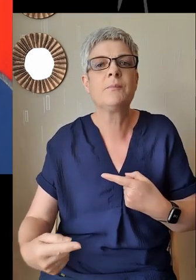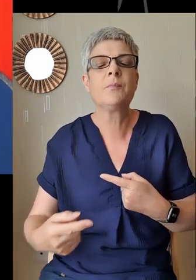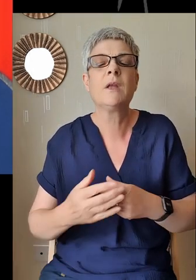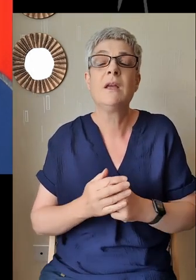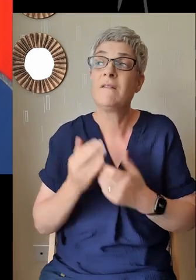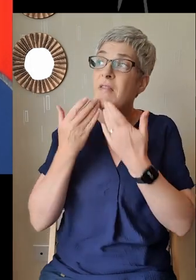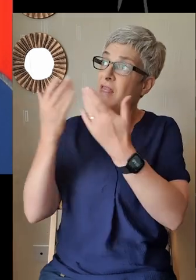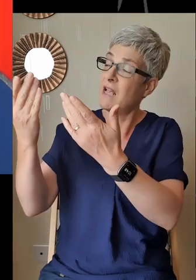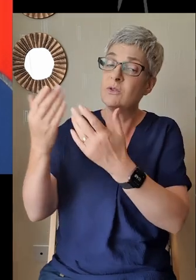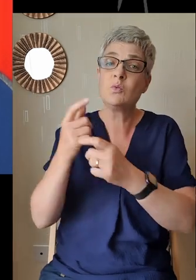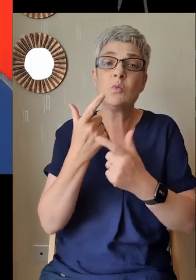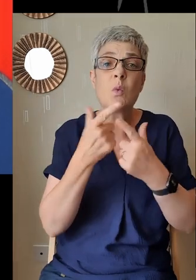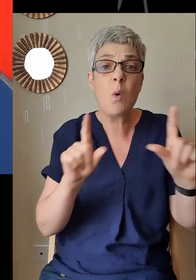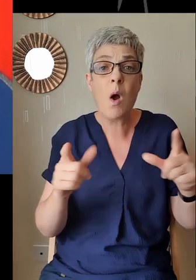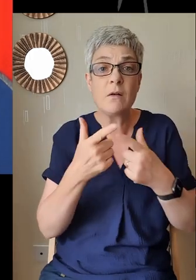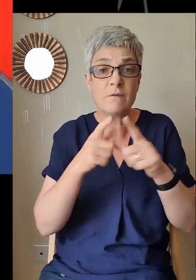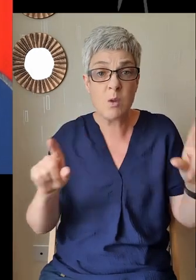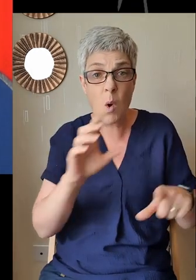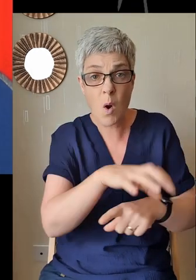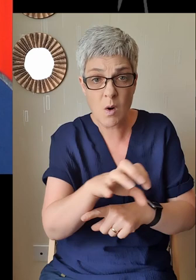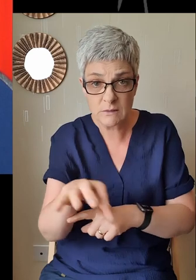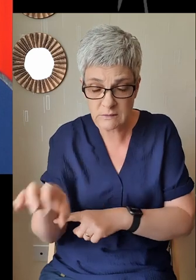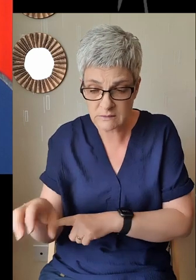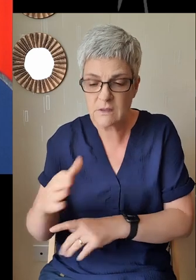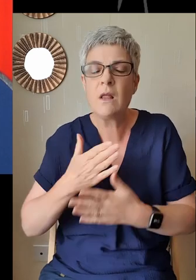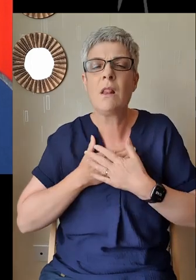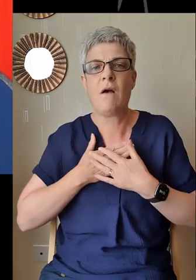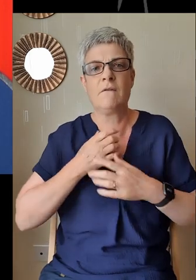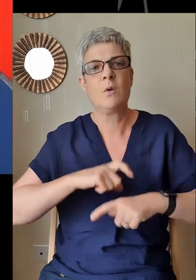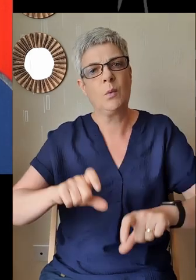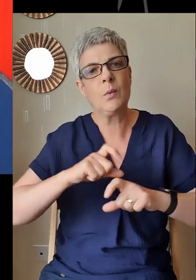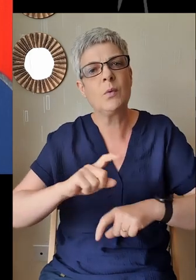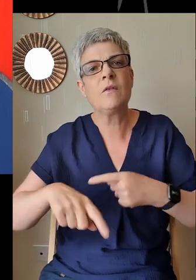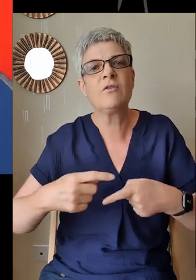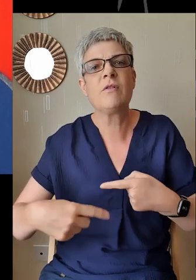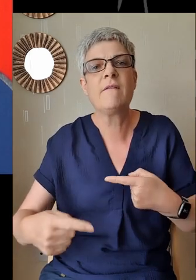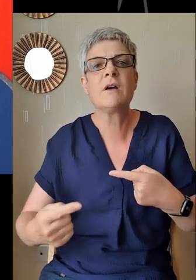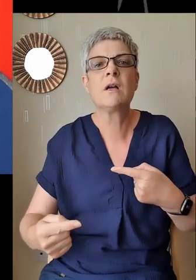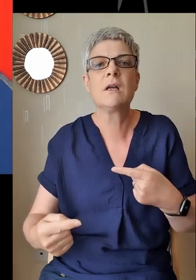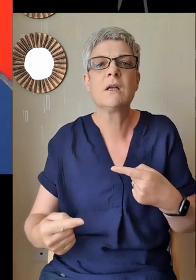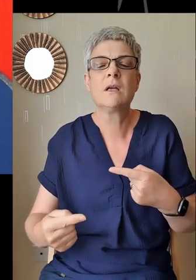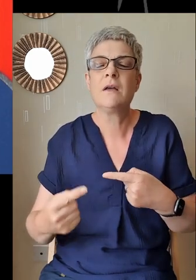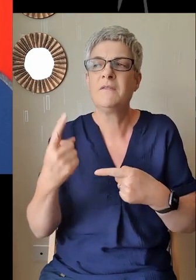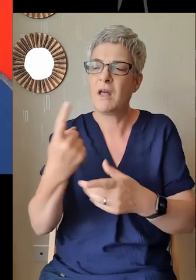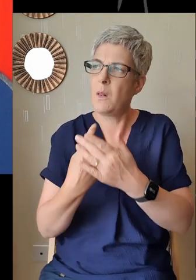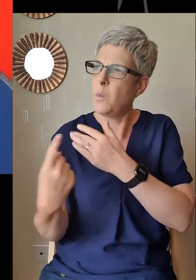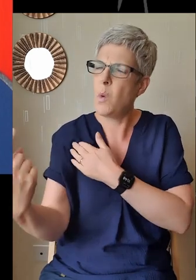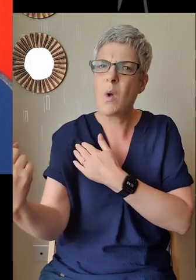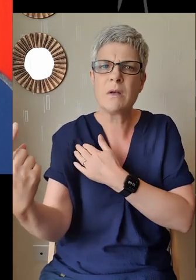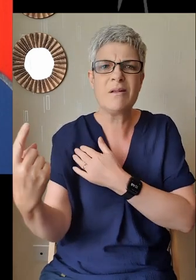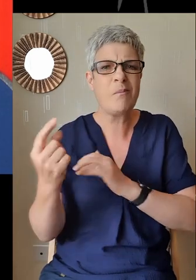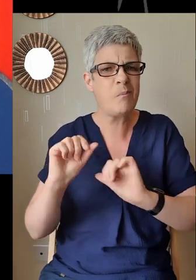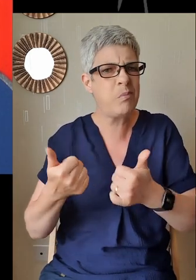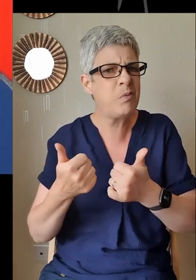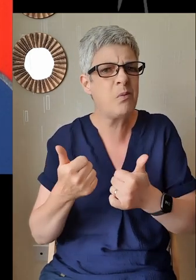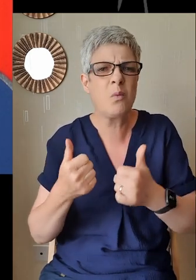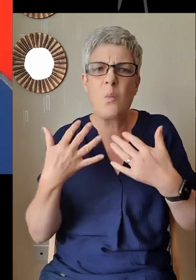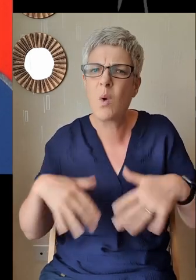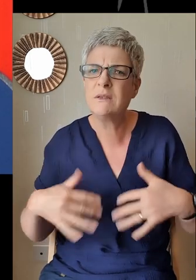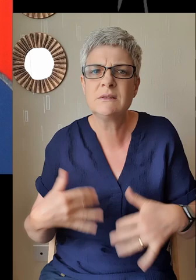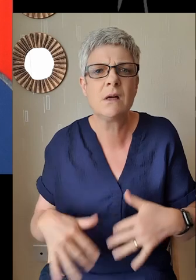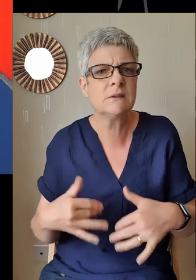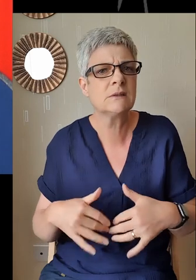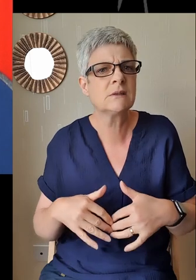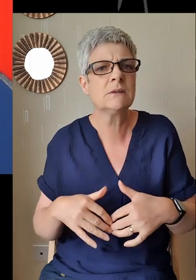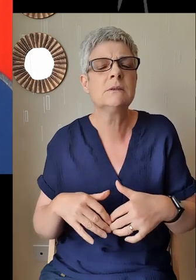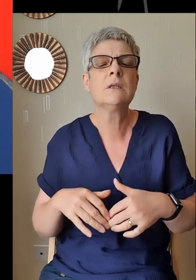Lord of lords. His love endures forever. To him who alone does great wonders, his